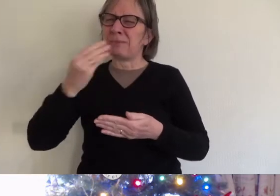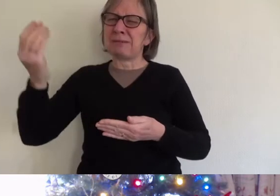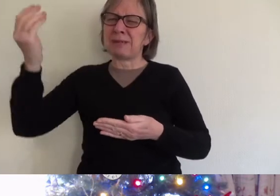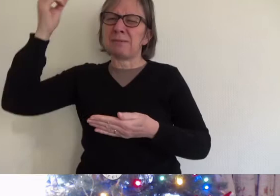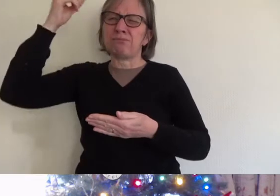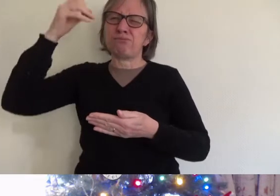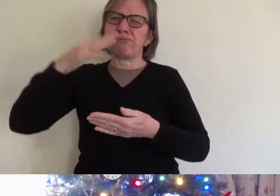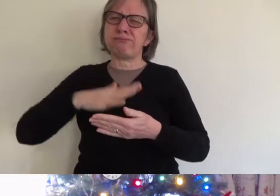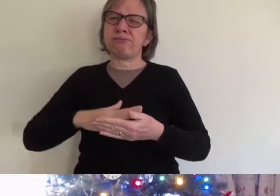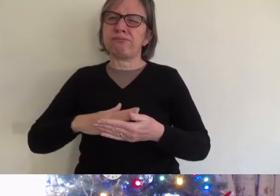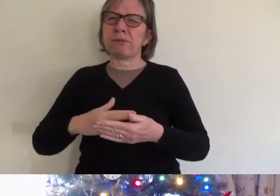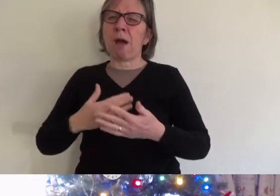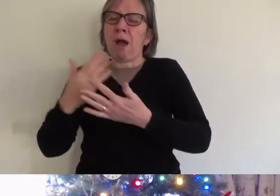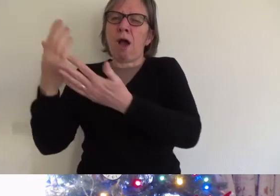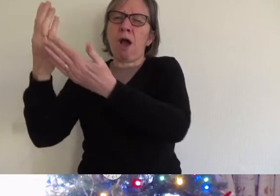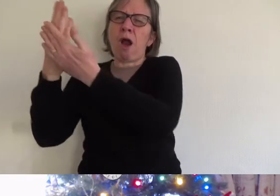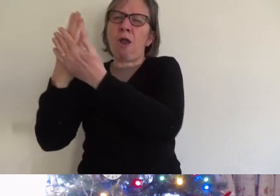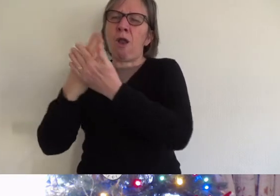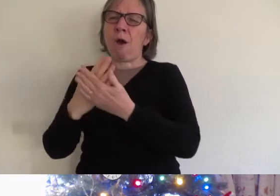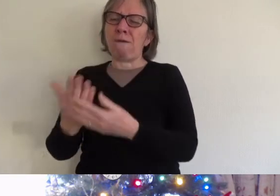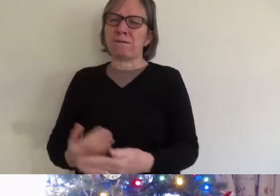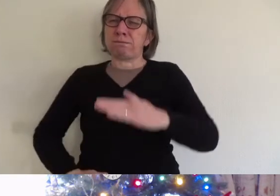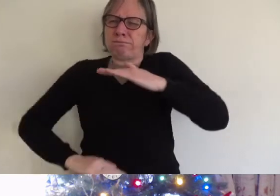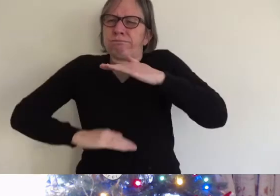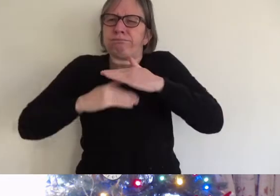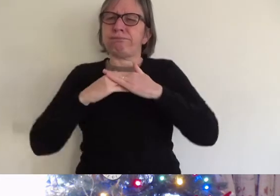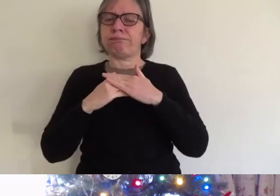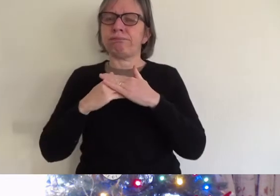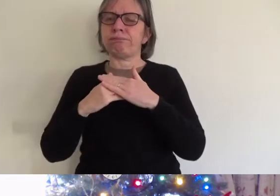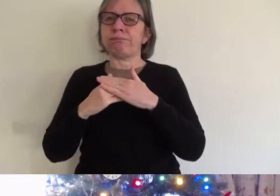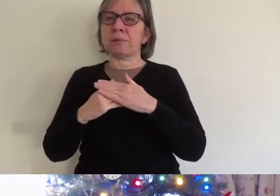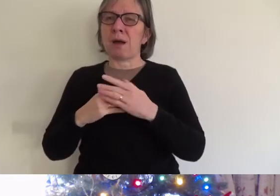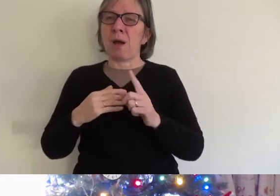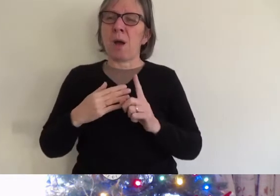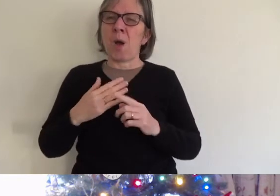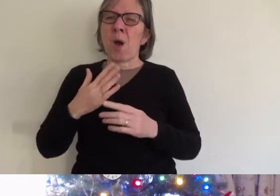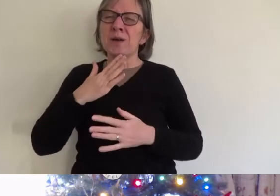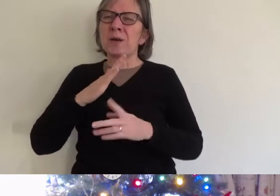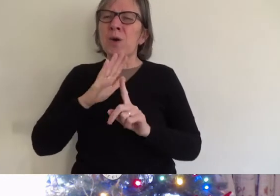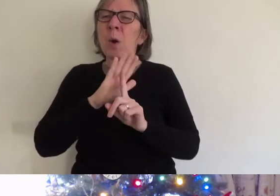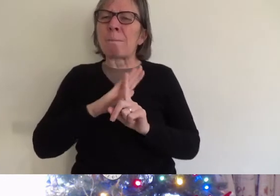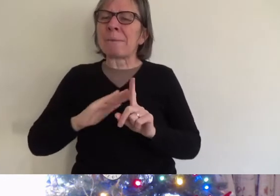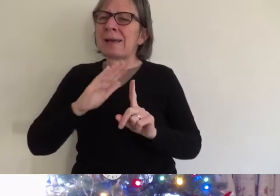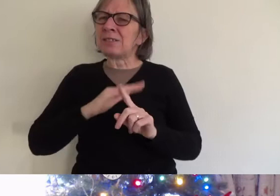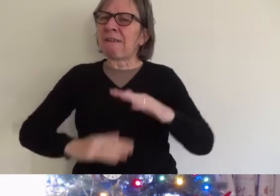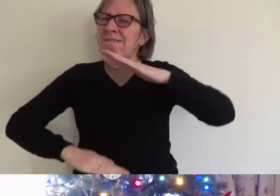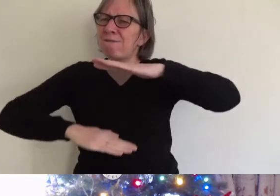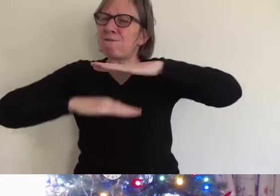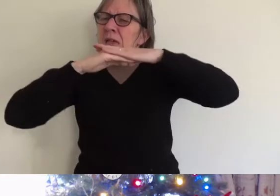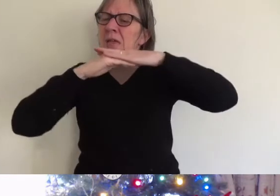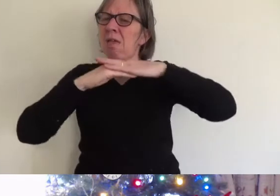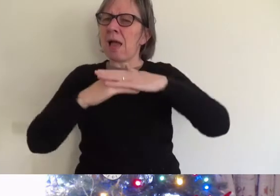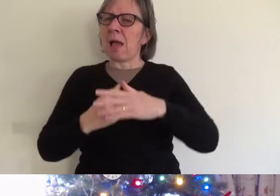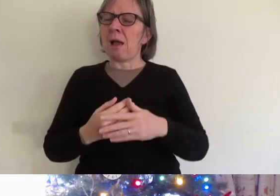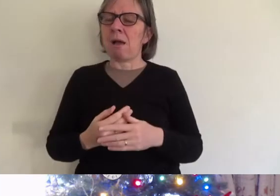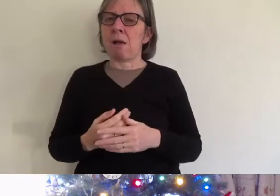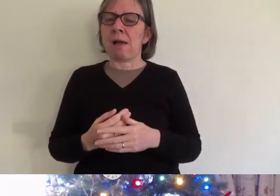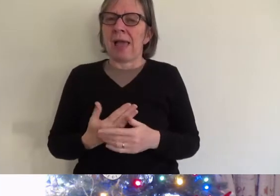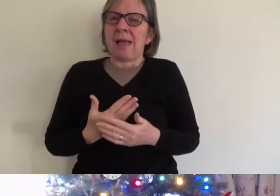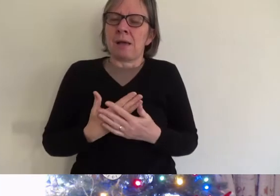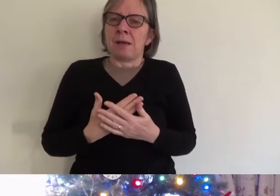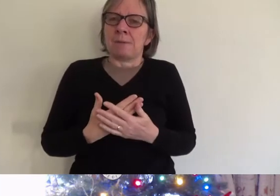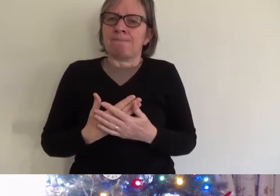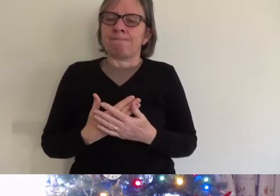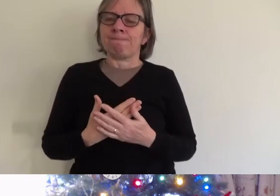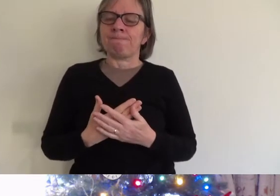fill us with your compassion and your hope. And Lord, whatever this coming year may hold, we thank you that